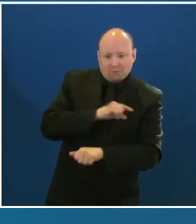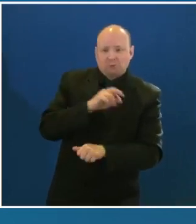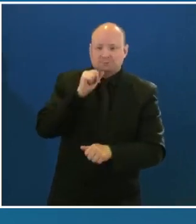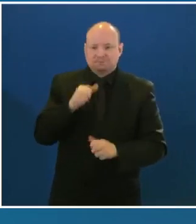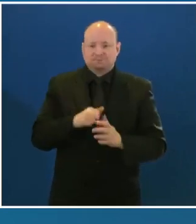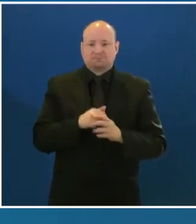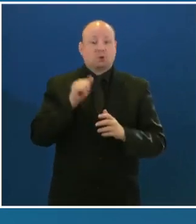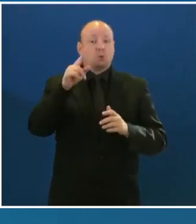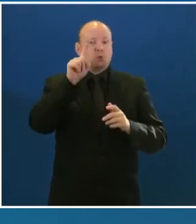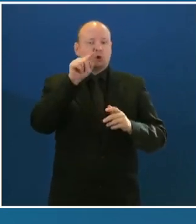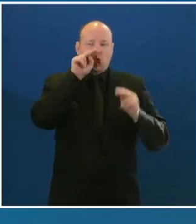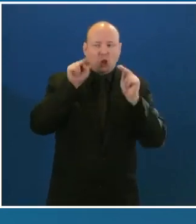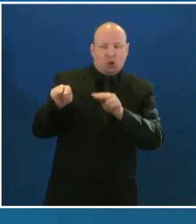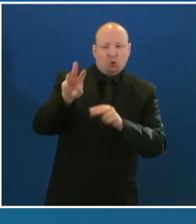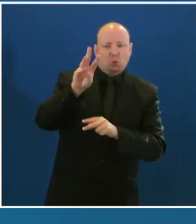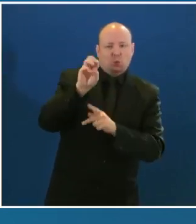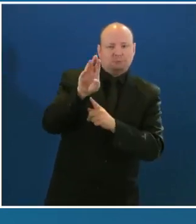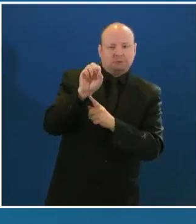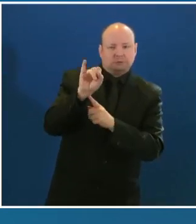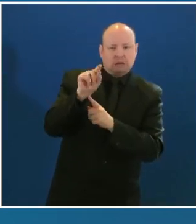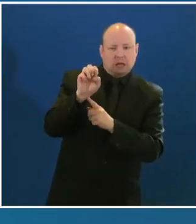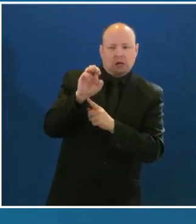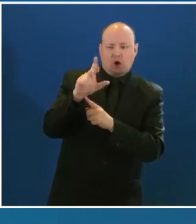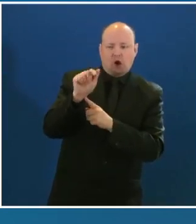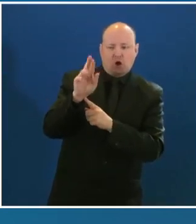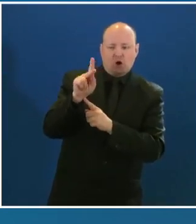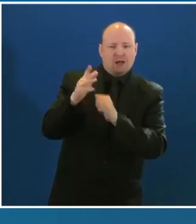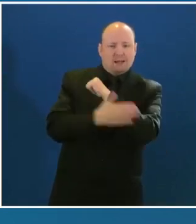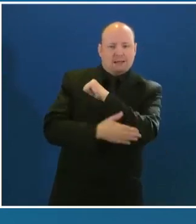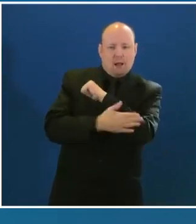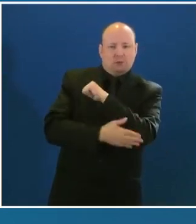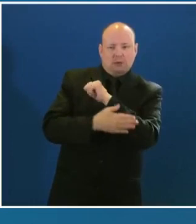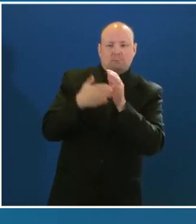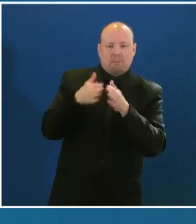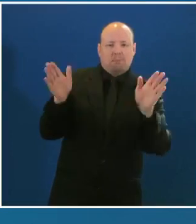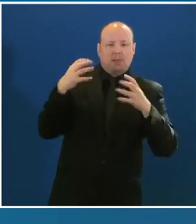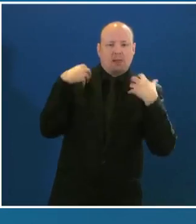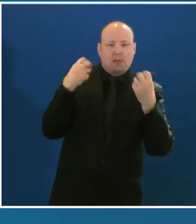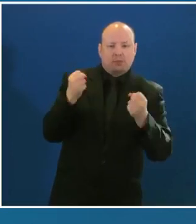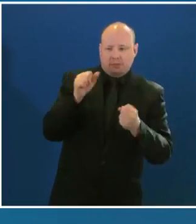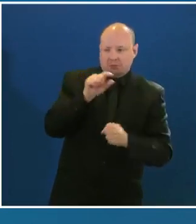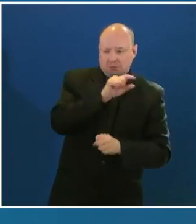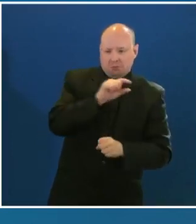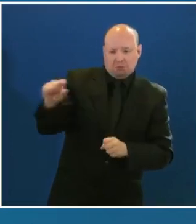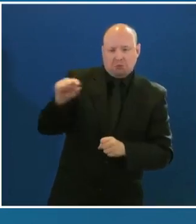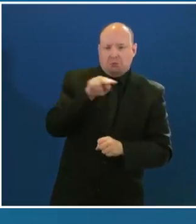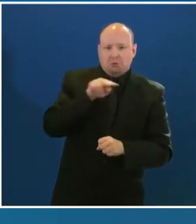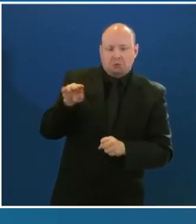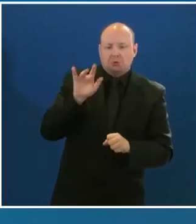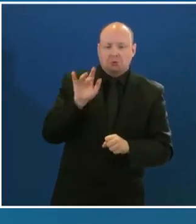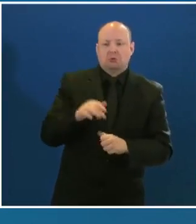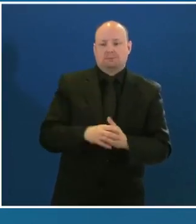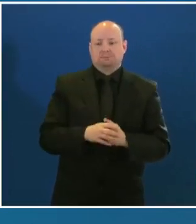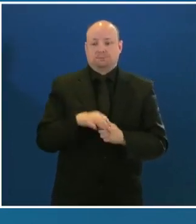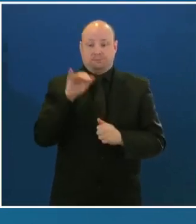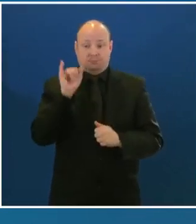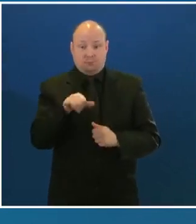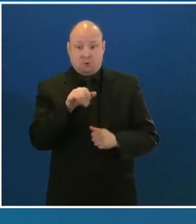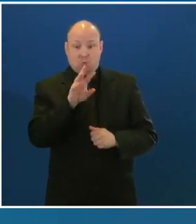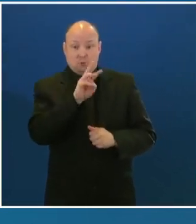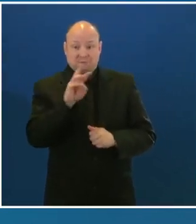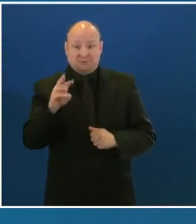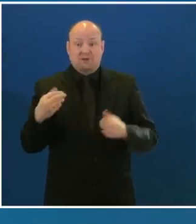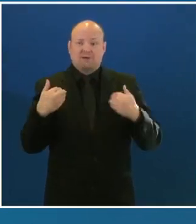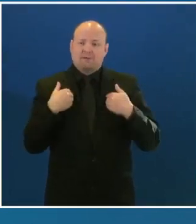please visit the Clark County Public Health website. The website also includes a link to information on the Washington